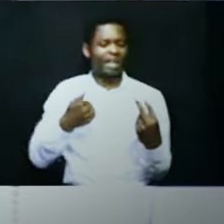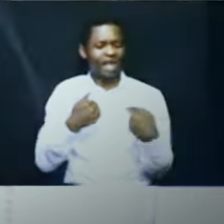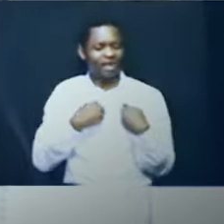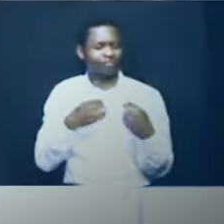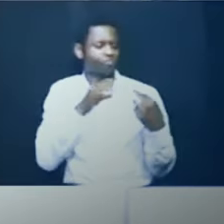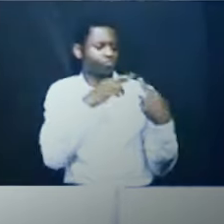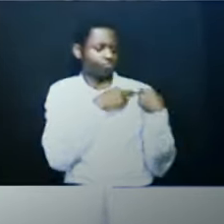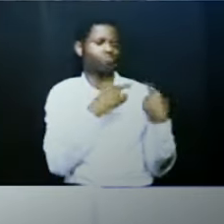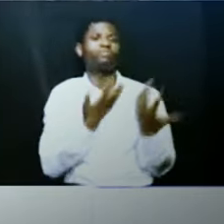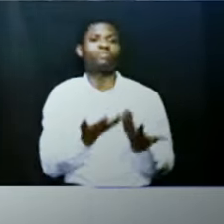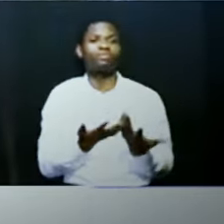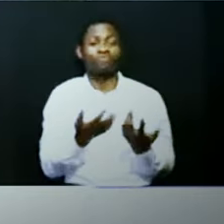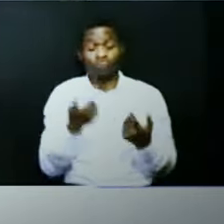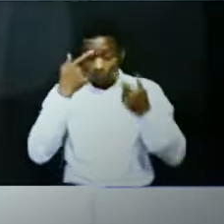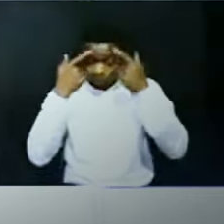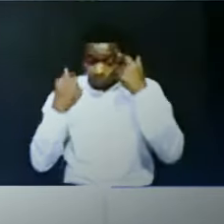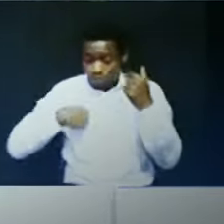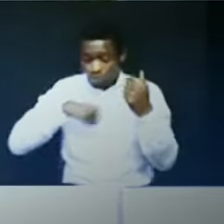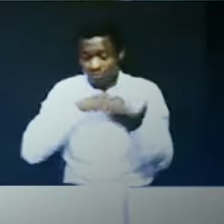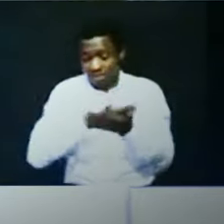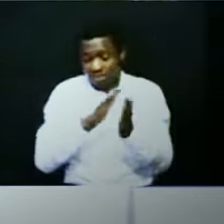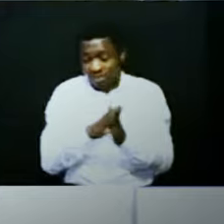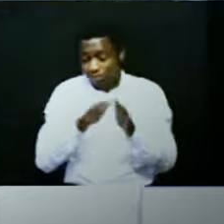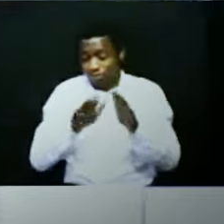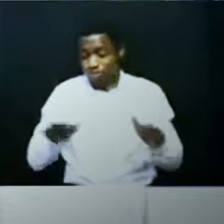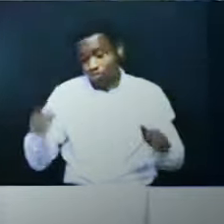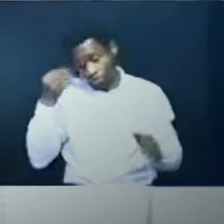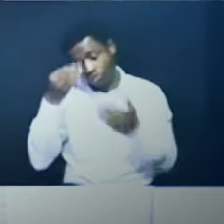Because we have become children of God.